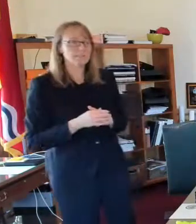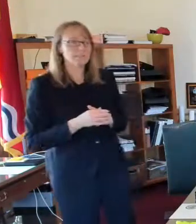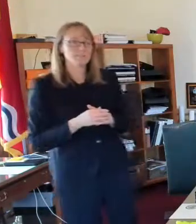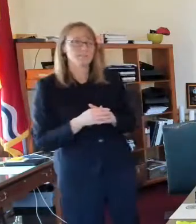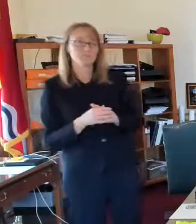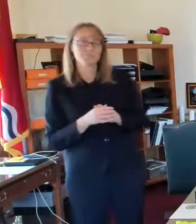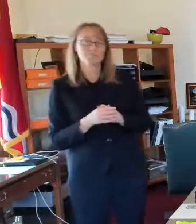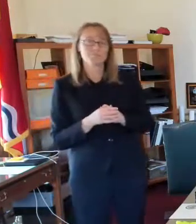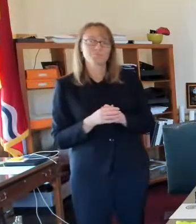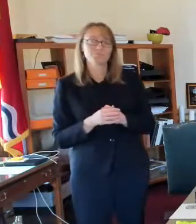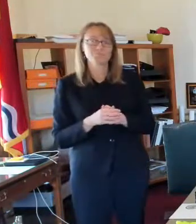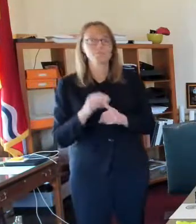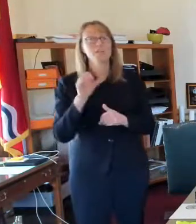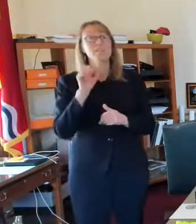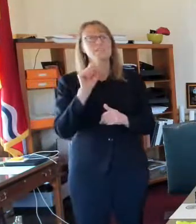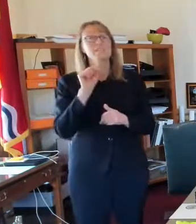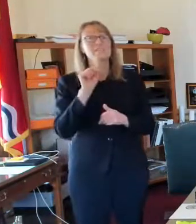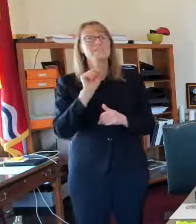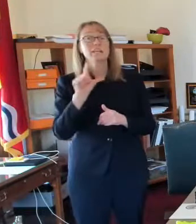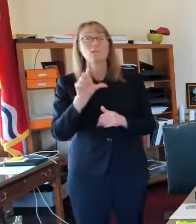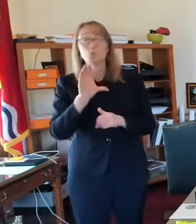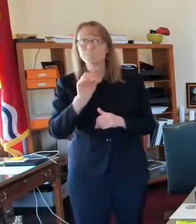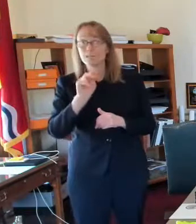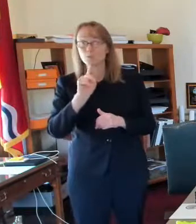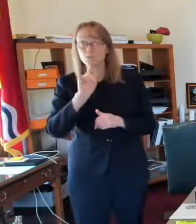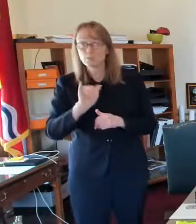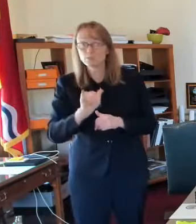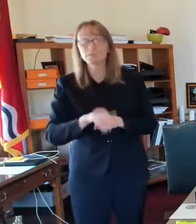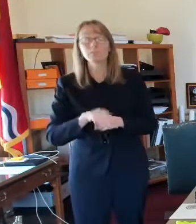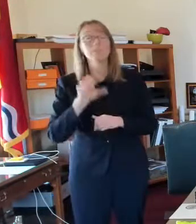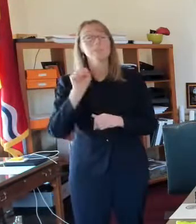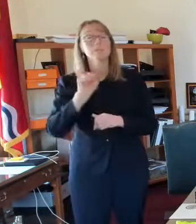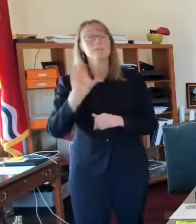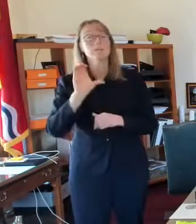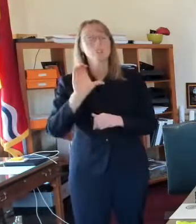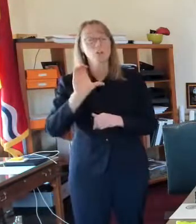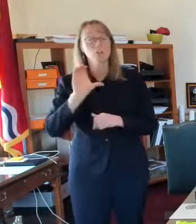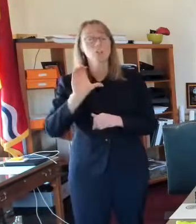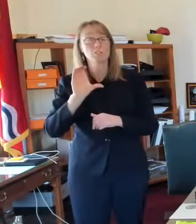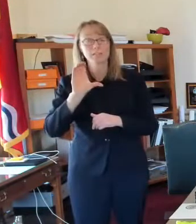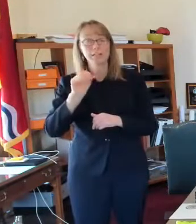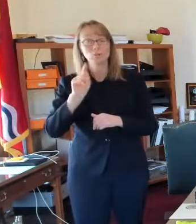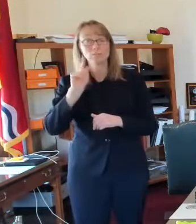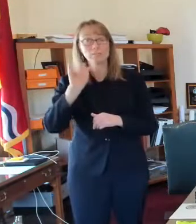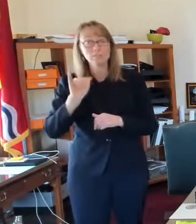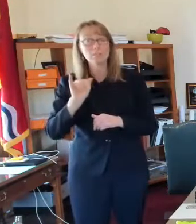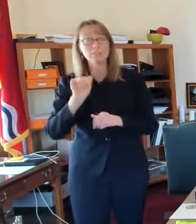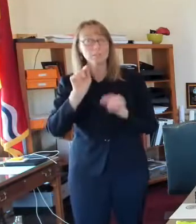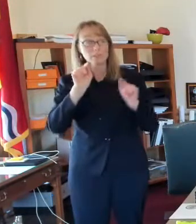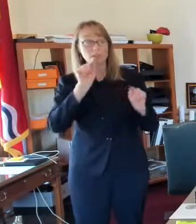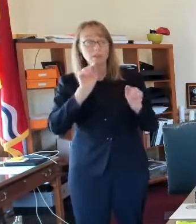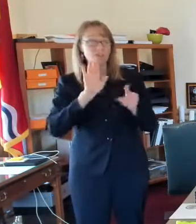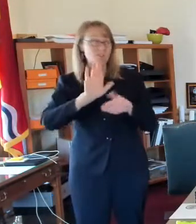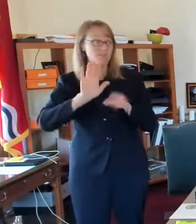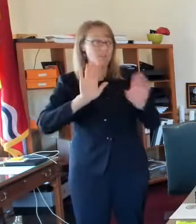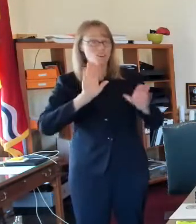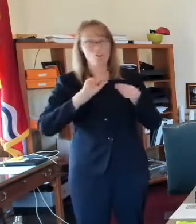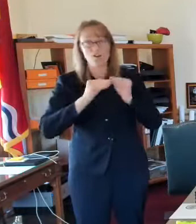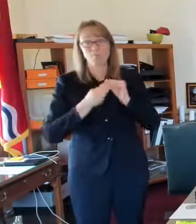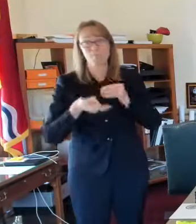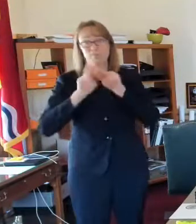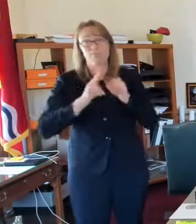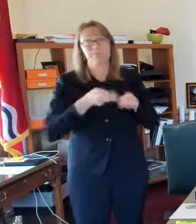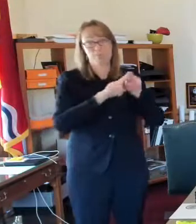numbers are way up also. Little bit of, it's not good news, but St. Louis City actually